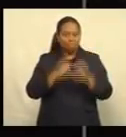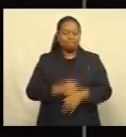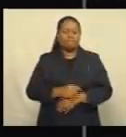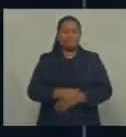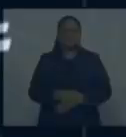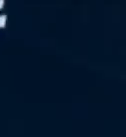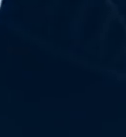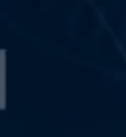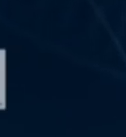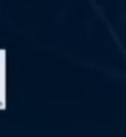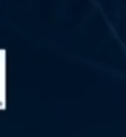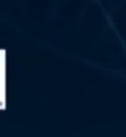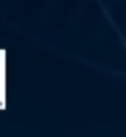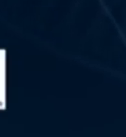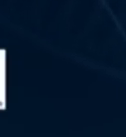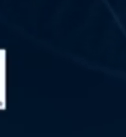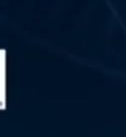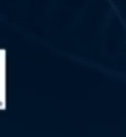notice?